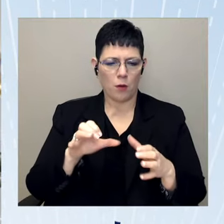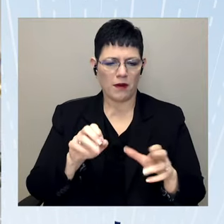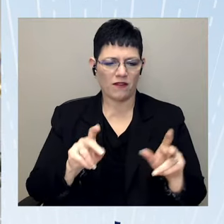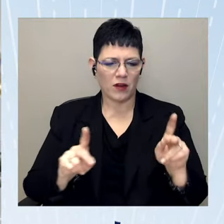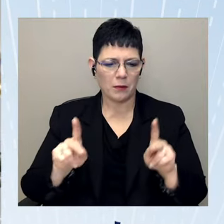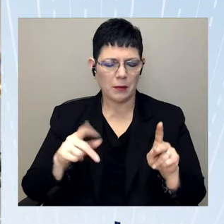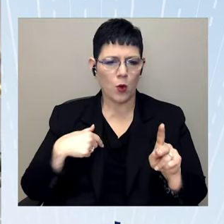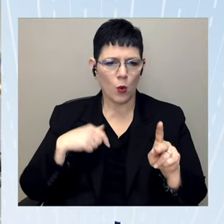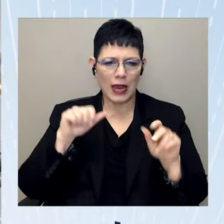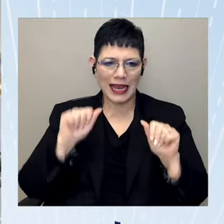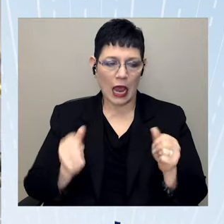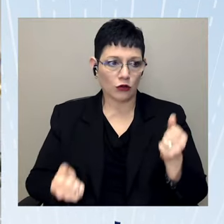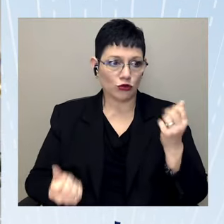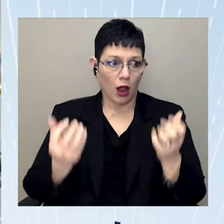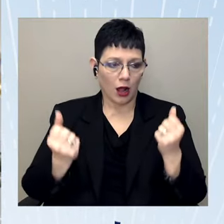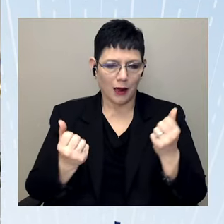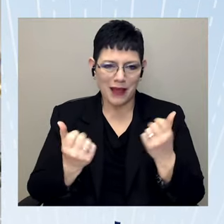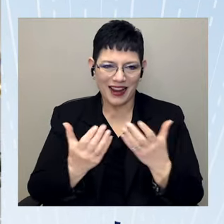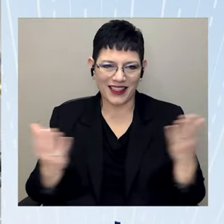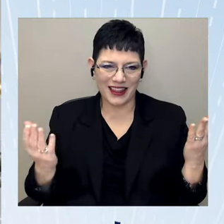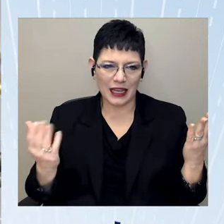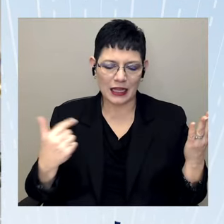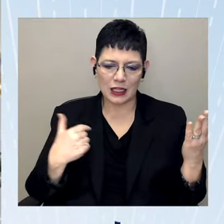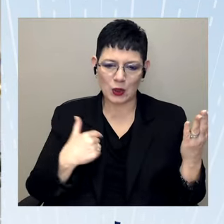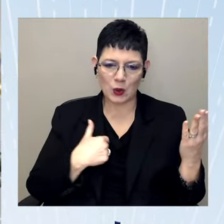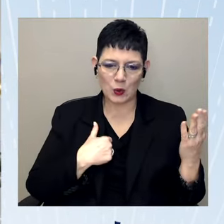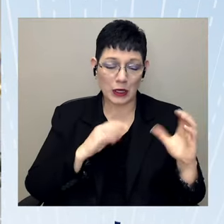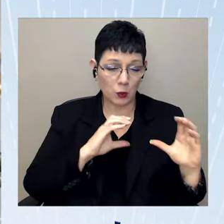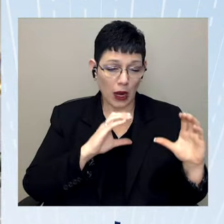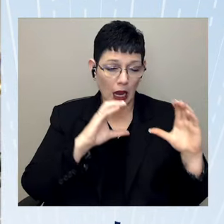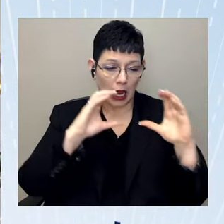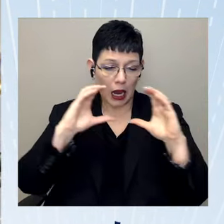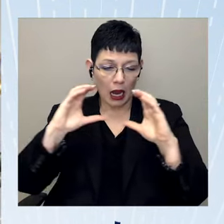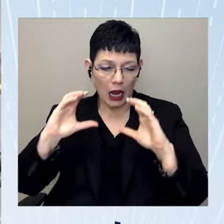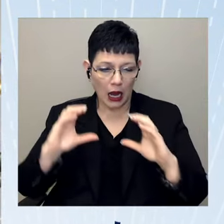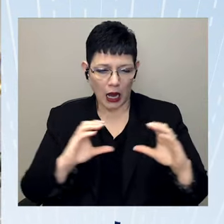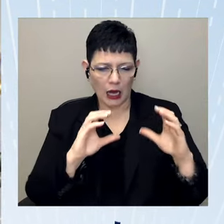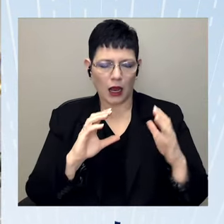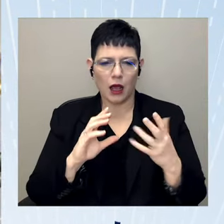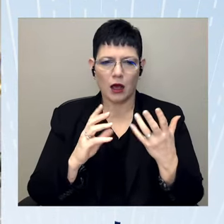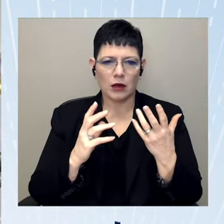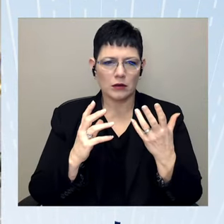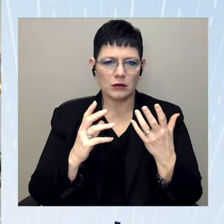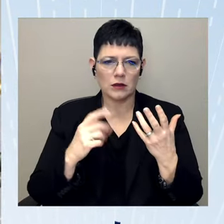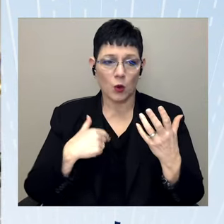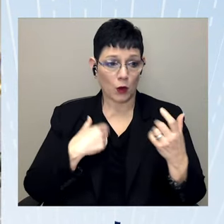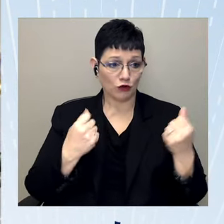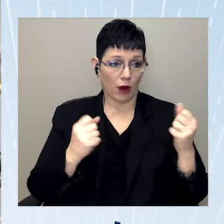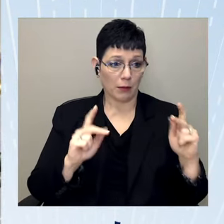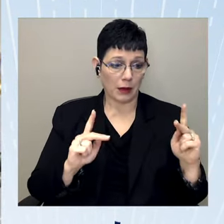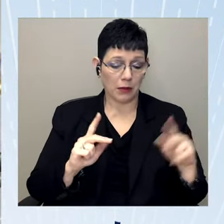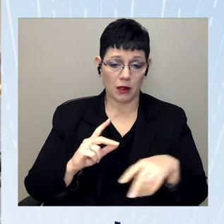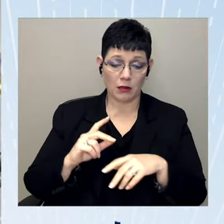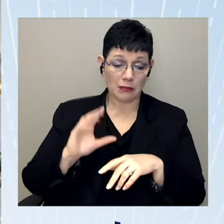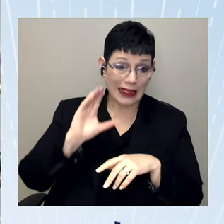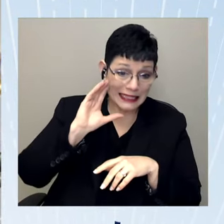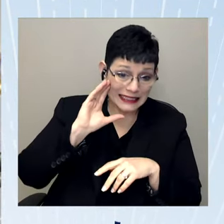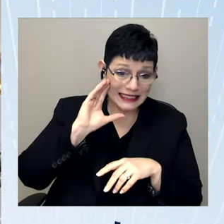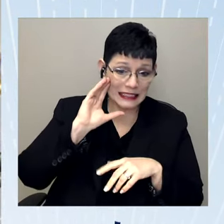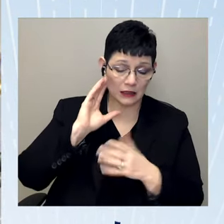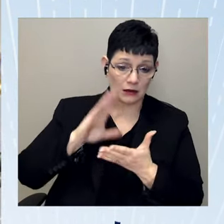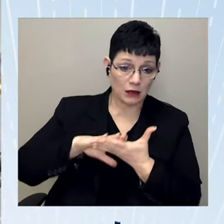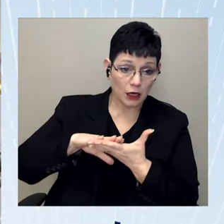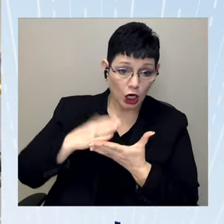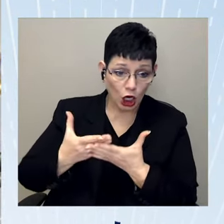Yeah. We work long, hard hours. Yeah. We're the chauffeur, the counselor, the cook,